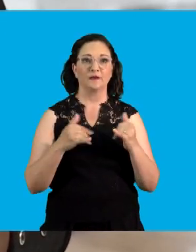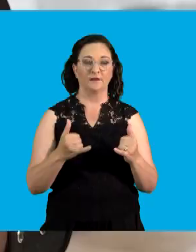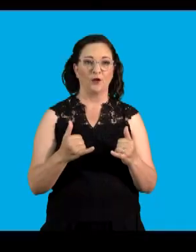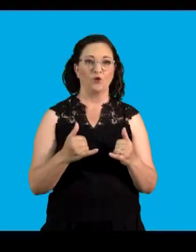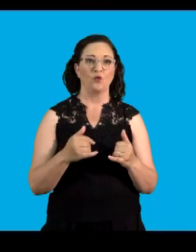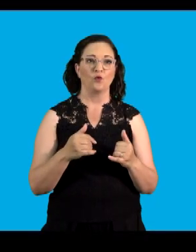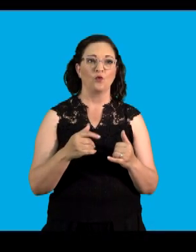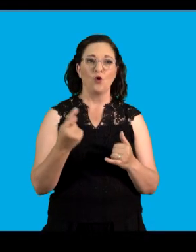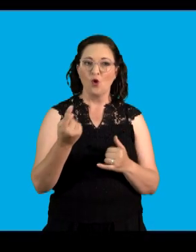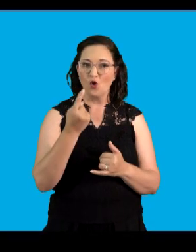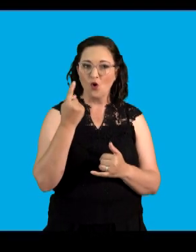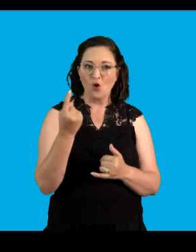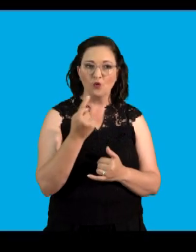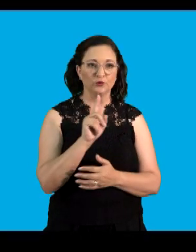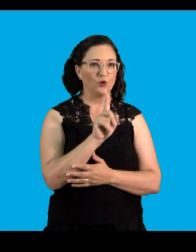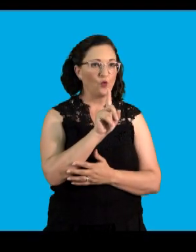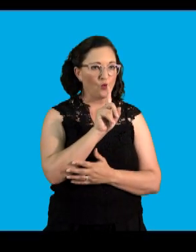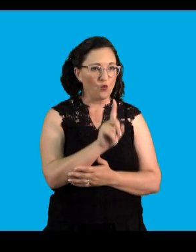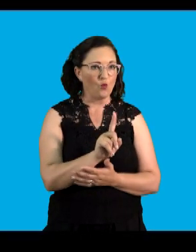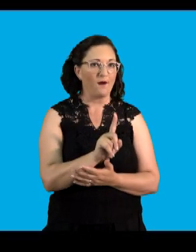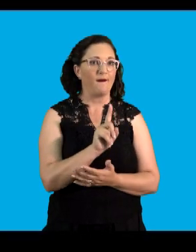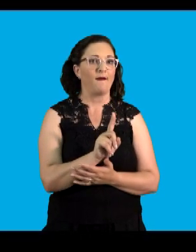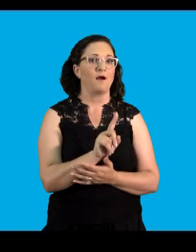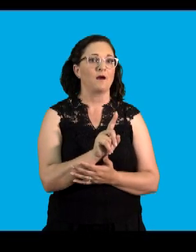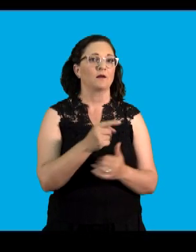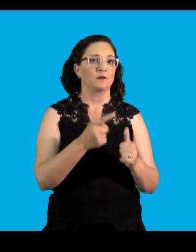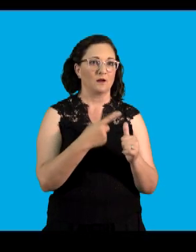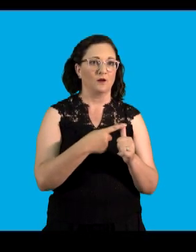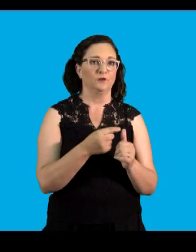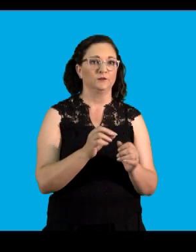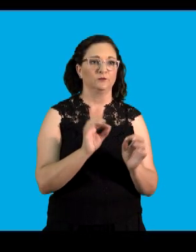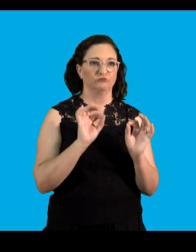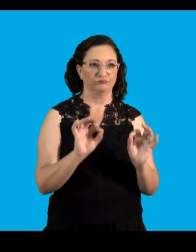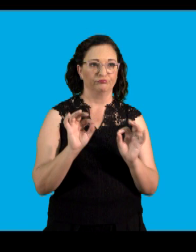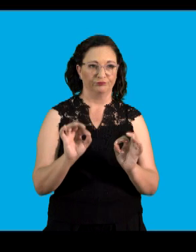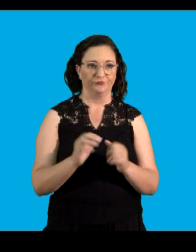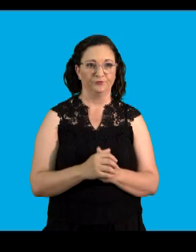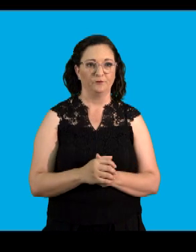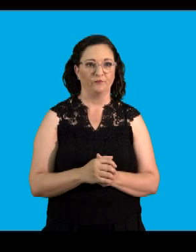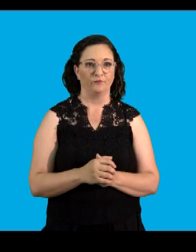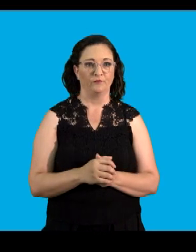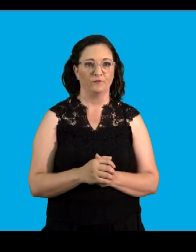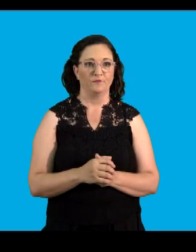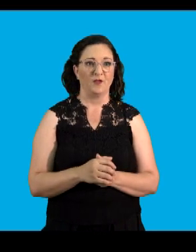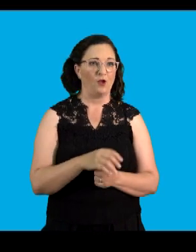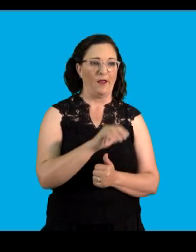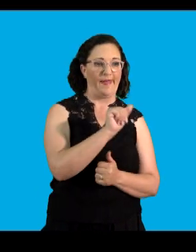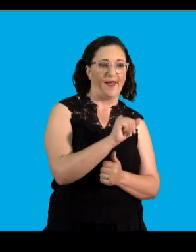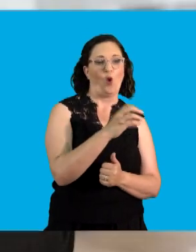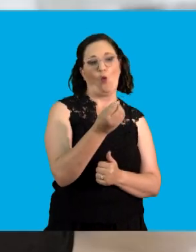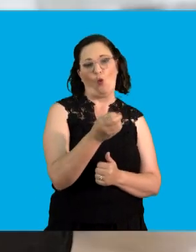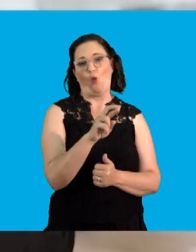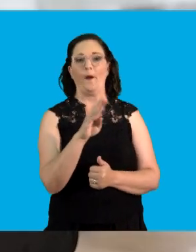is only one correct answer in this question. You can't have A or B. You can't